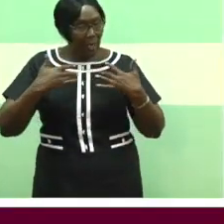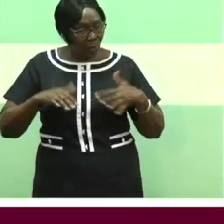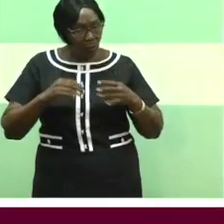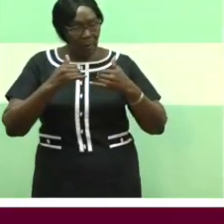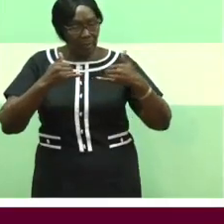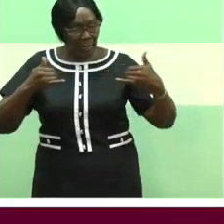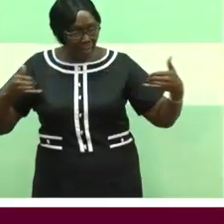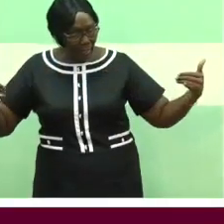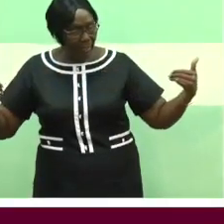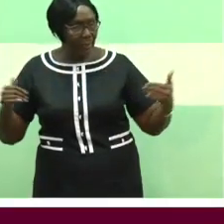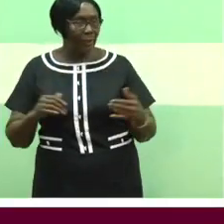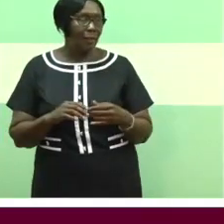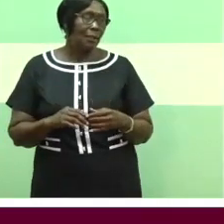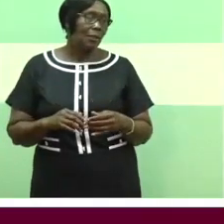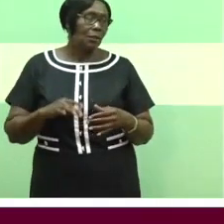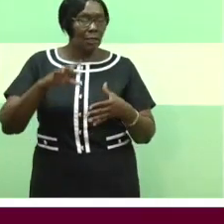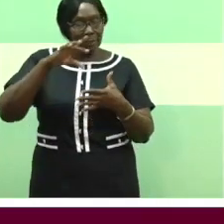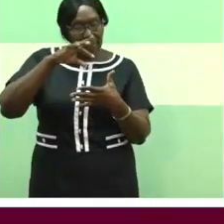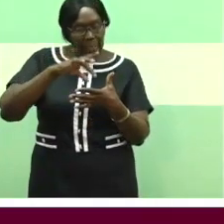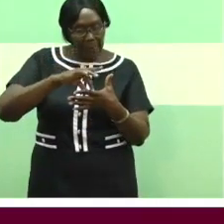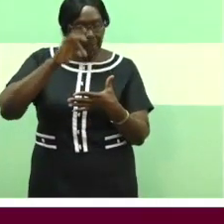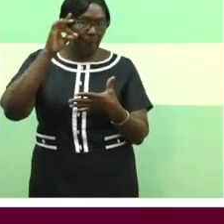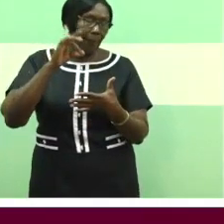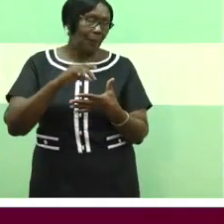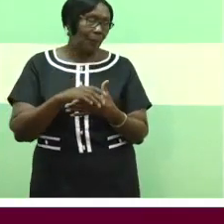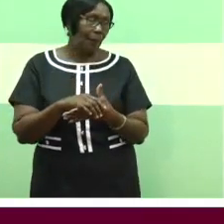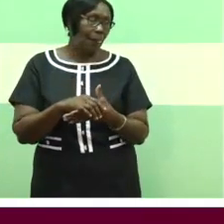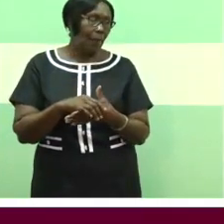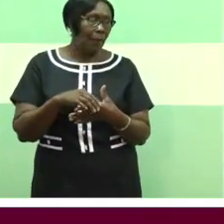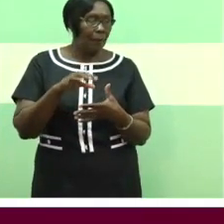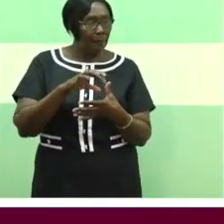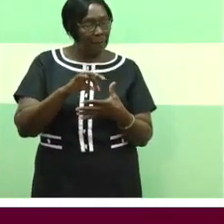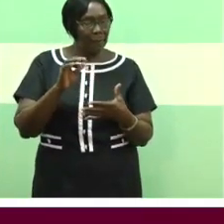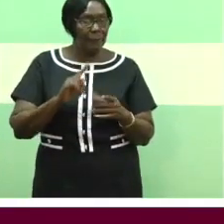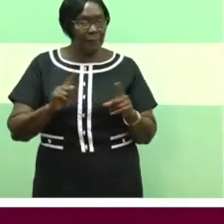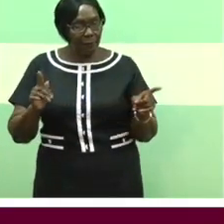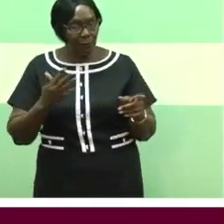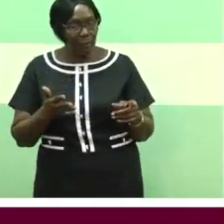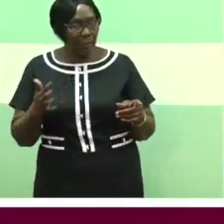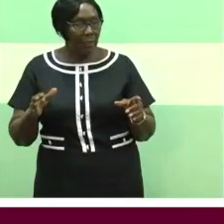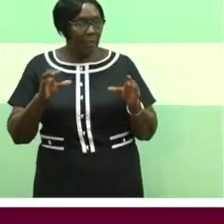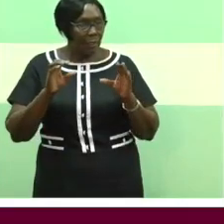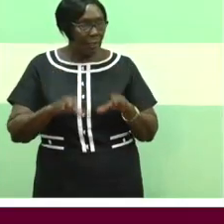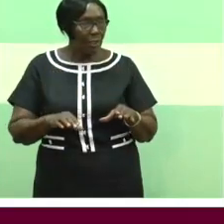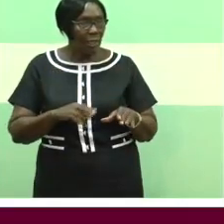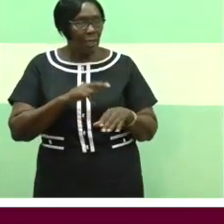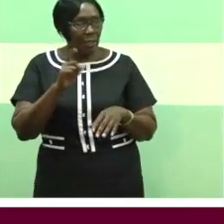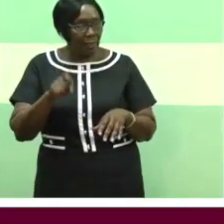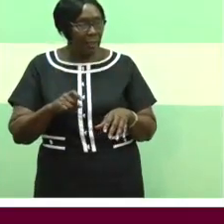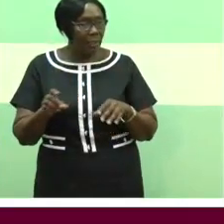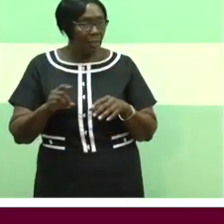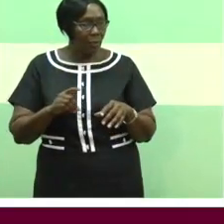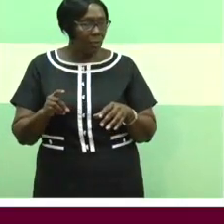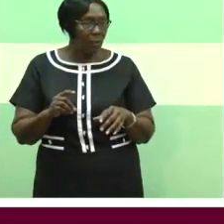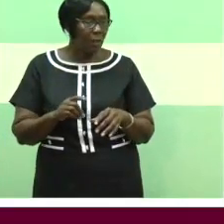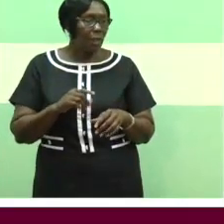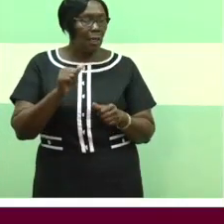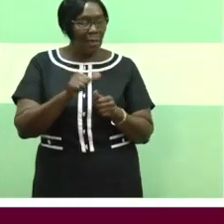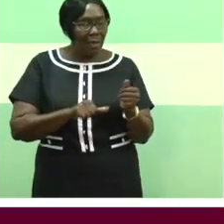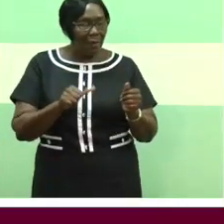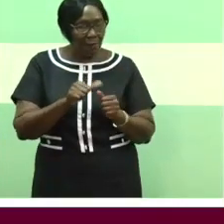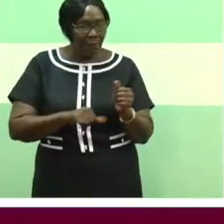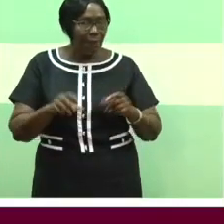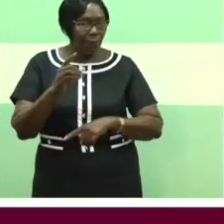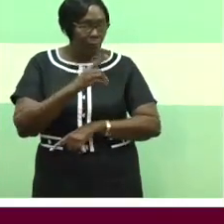of nylon, and you can pin the different things that the child needs to do on a